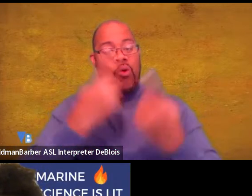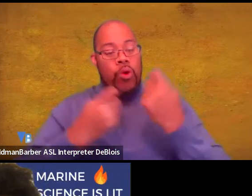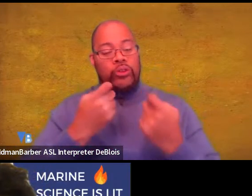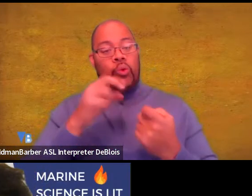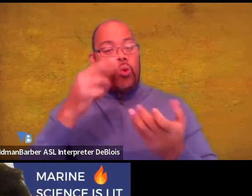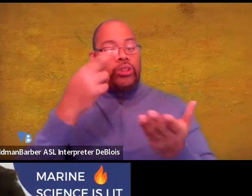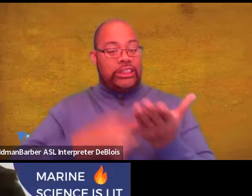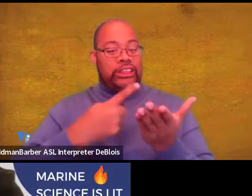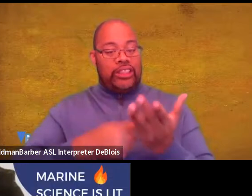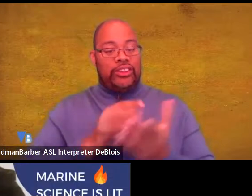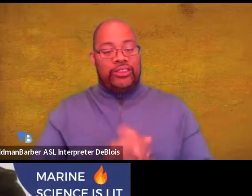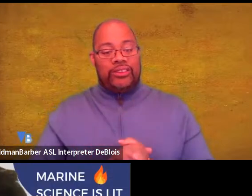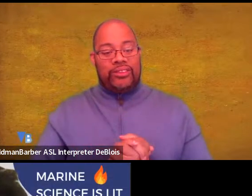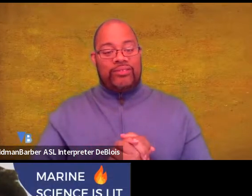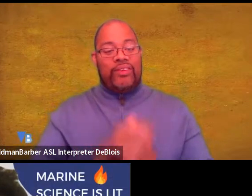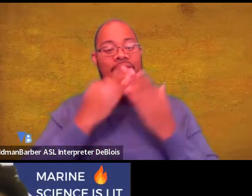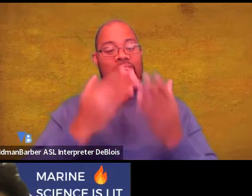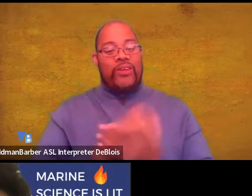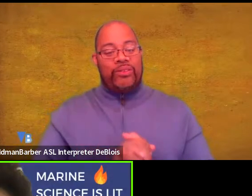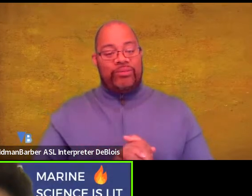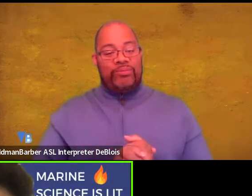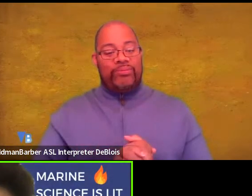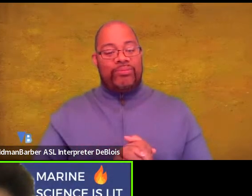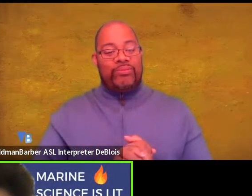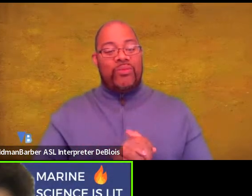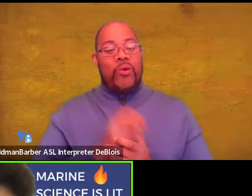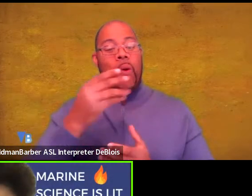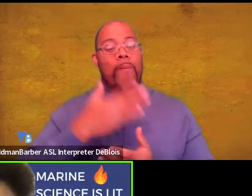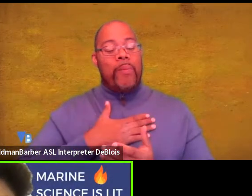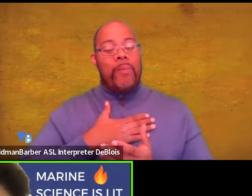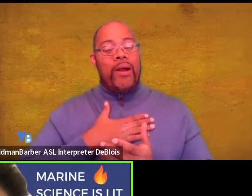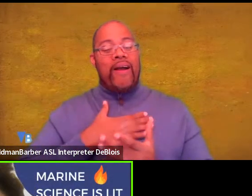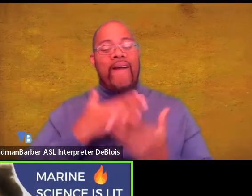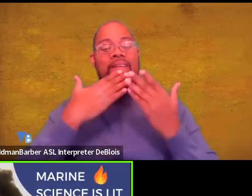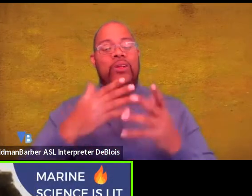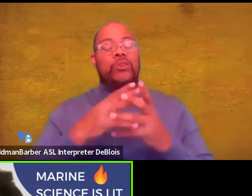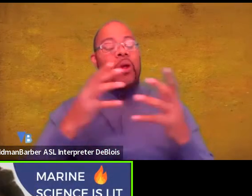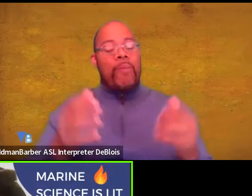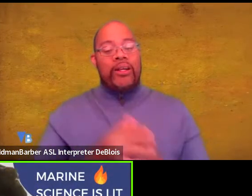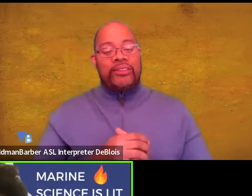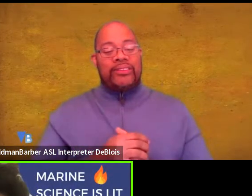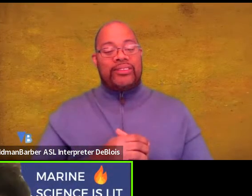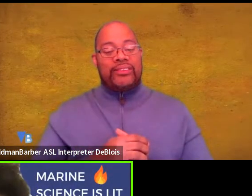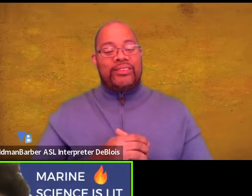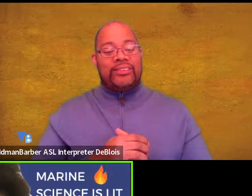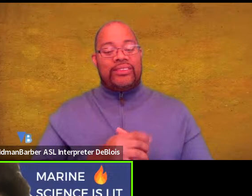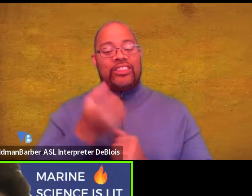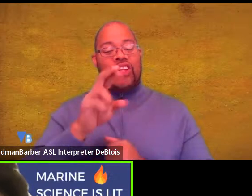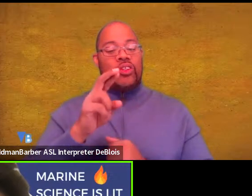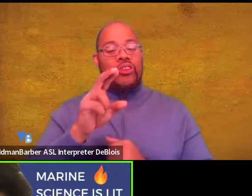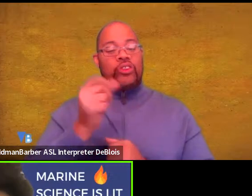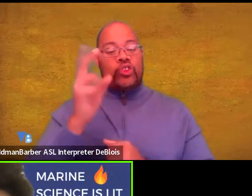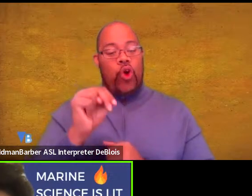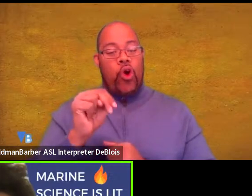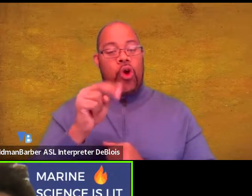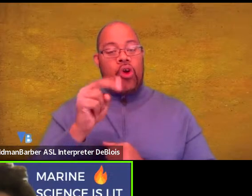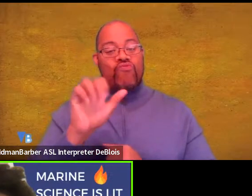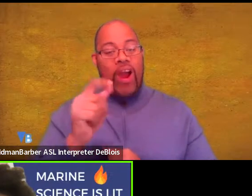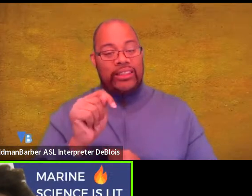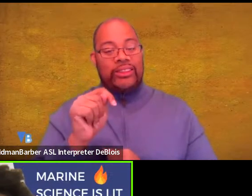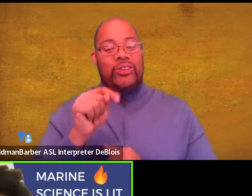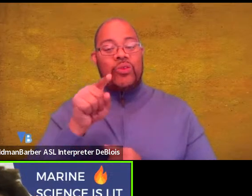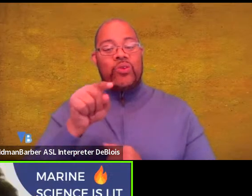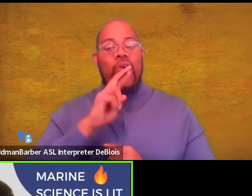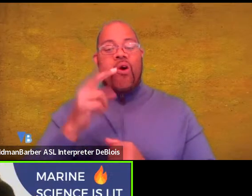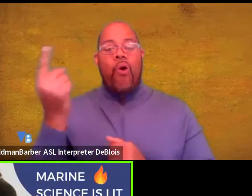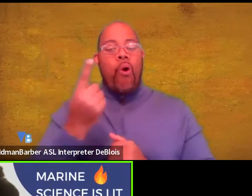or discussion. Thank you. Oh my goodness. Thank you so much, Dr. Dawn Wright. You are